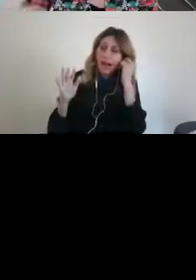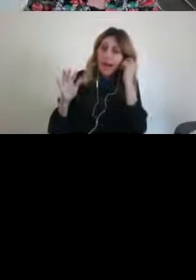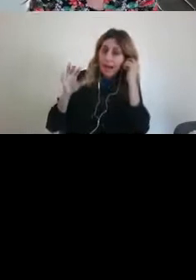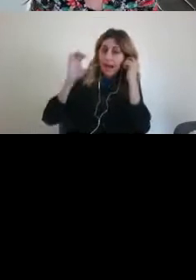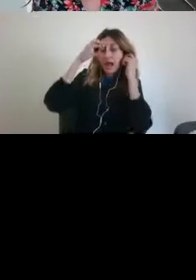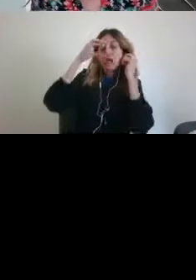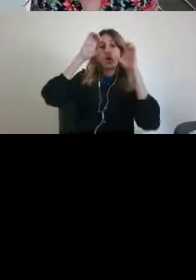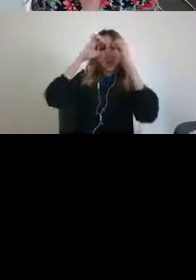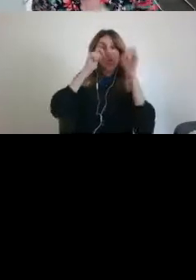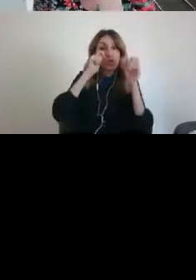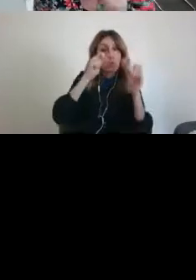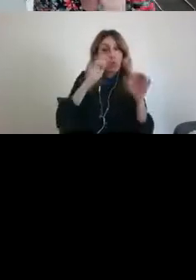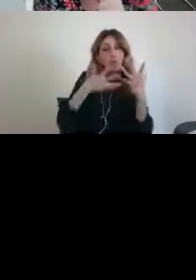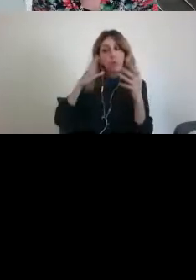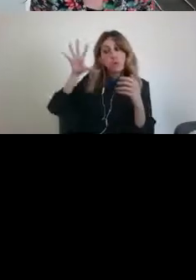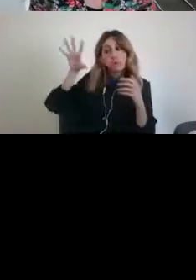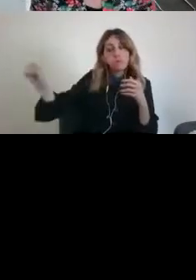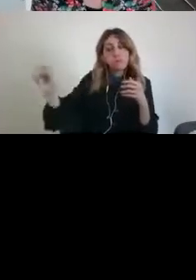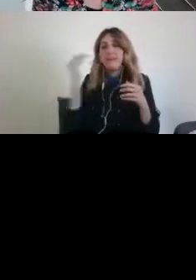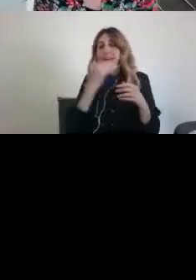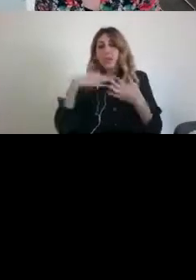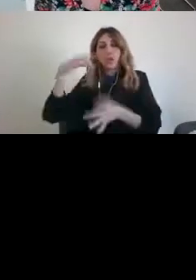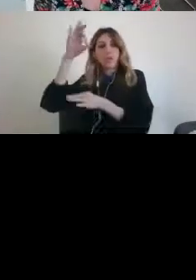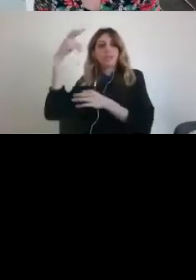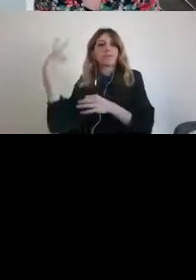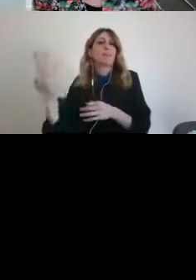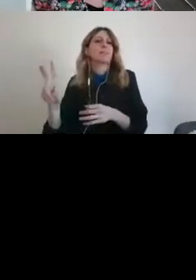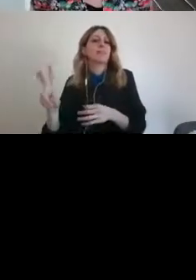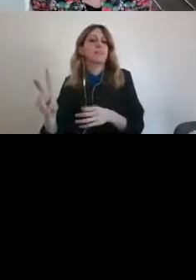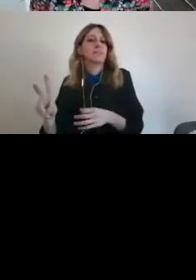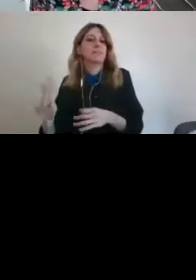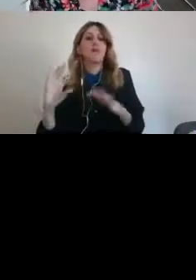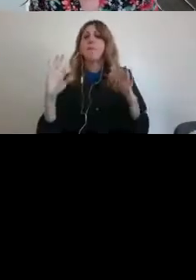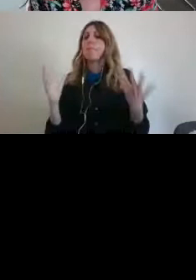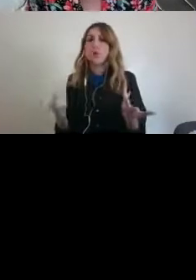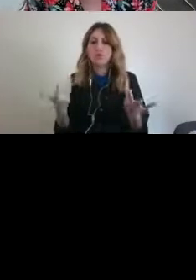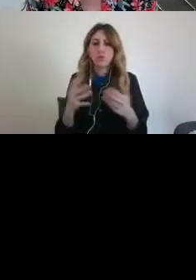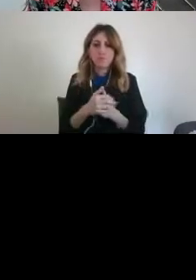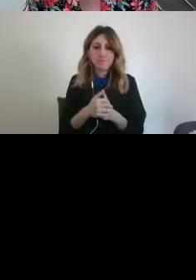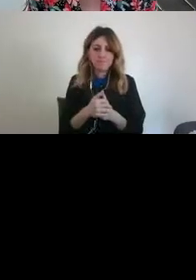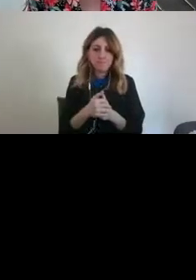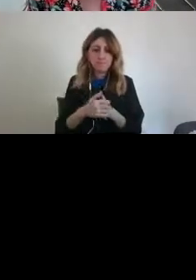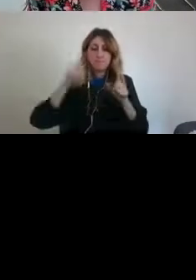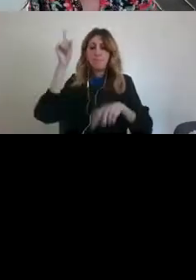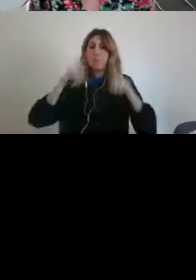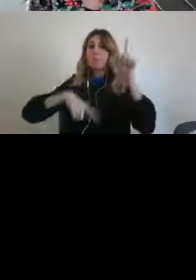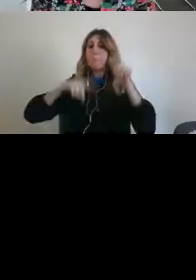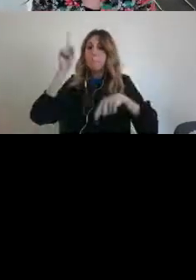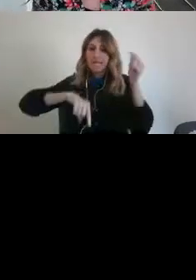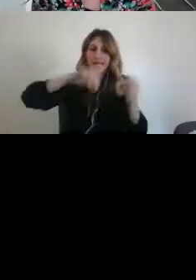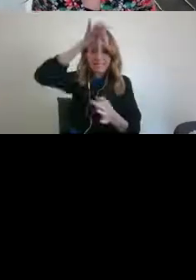easily index, understand, and rank your website. So why are sites not as SEO fit as